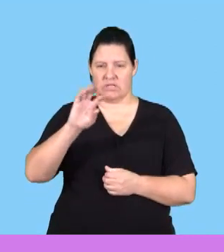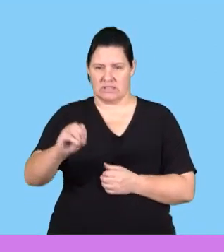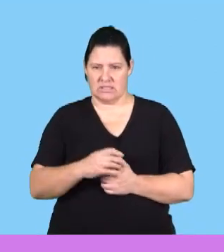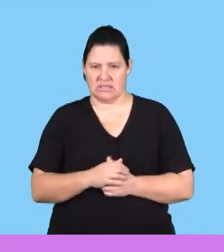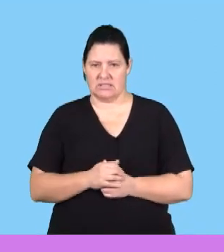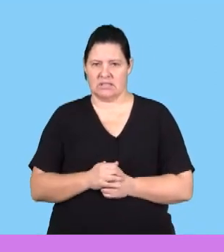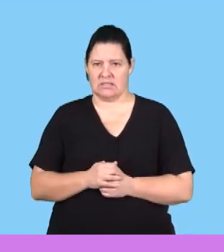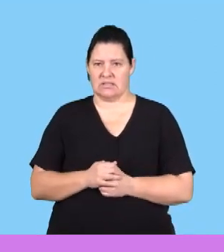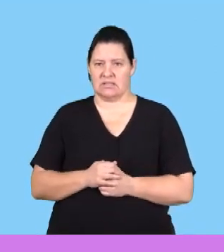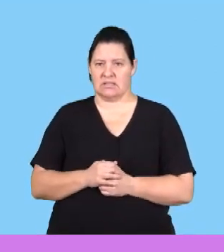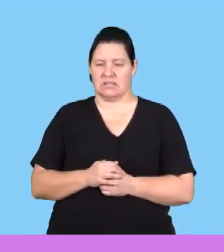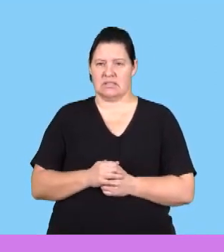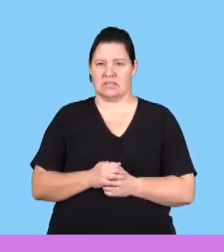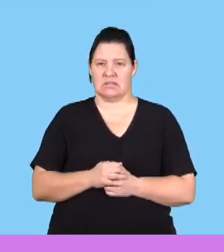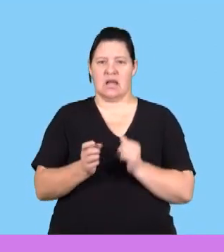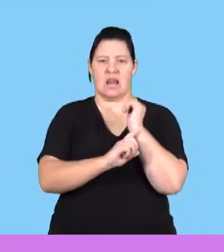and then 40,